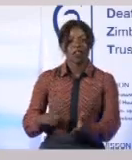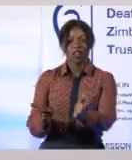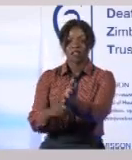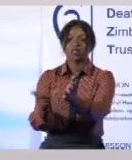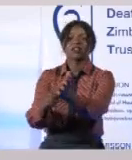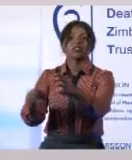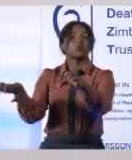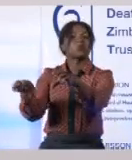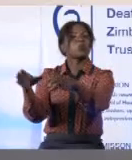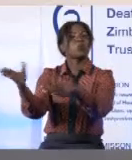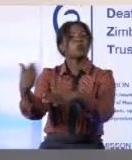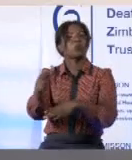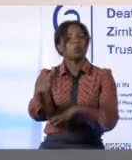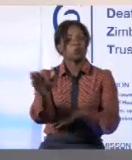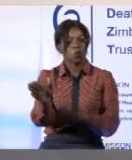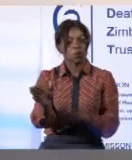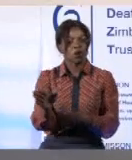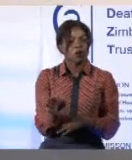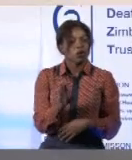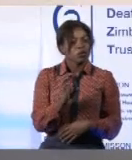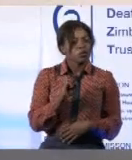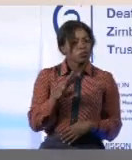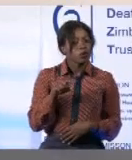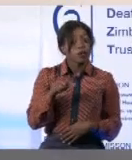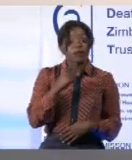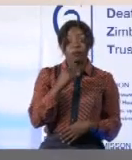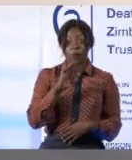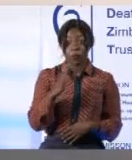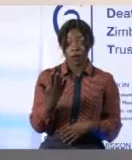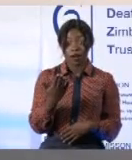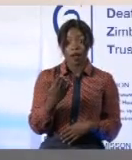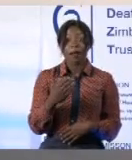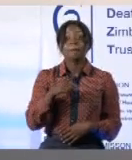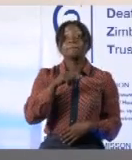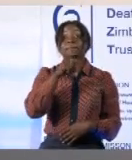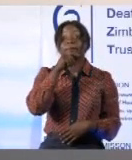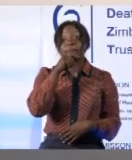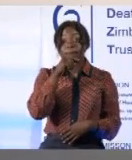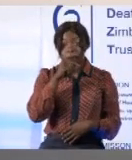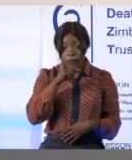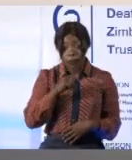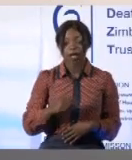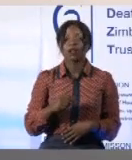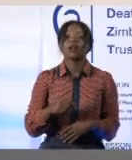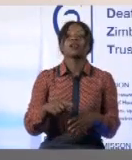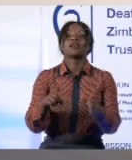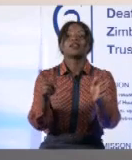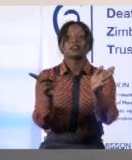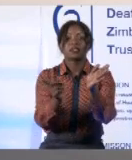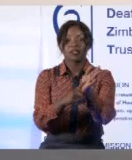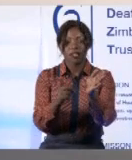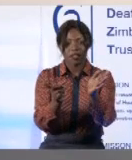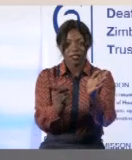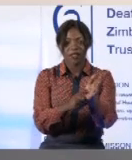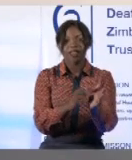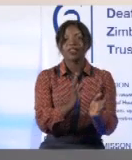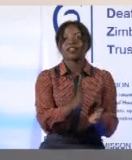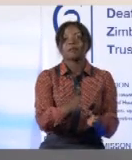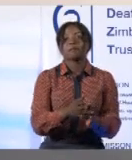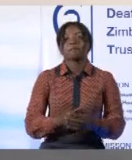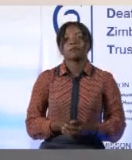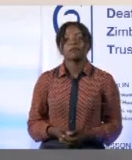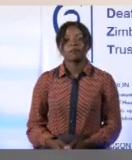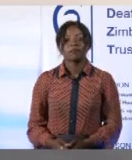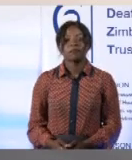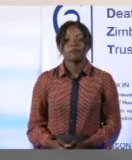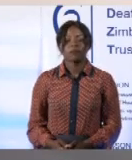sex. So are you saying that we have people out there who buy sex from you? Yeah, a lot of them, they